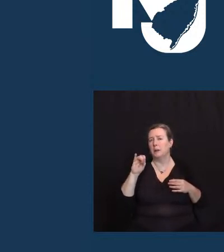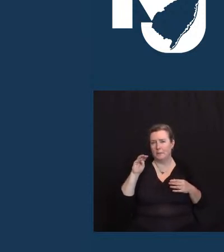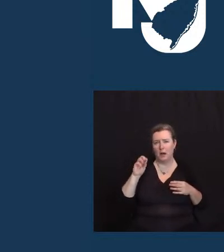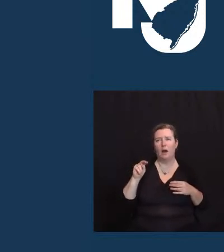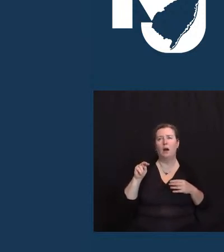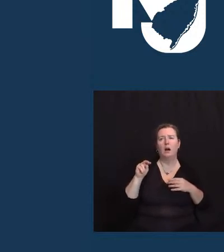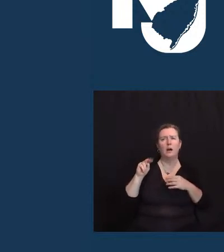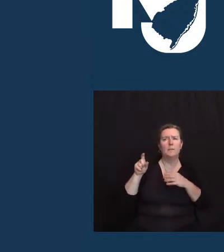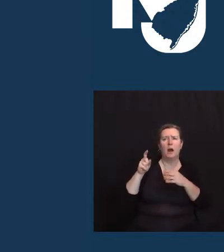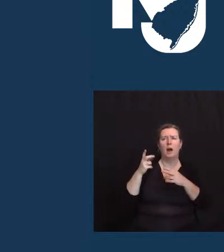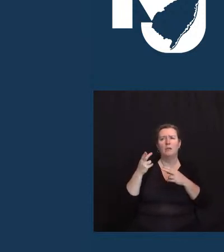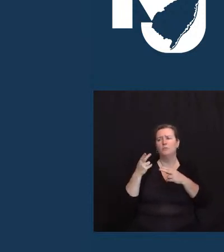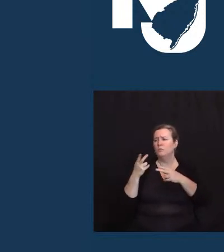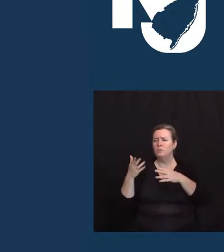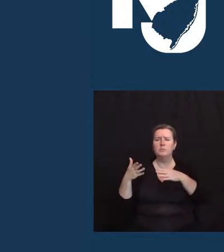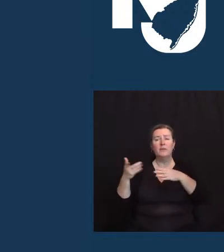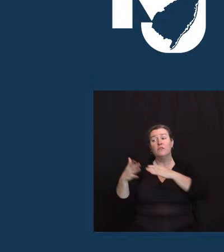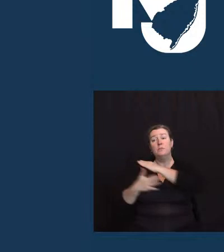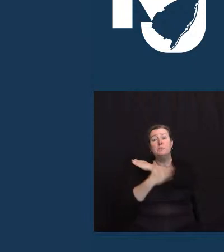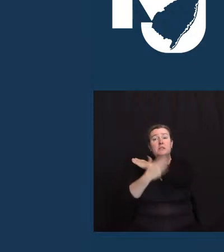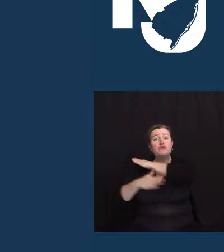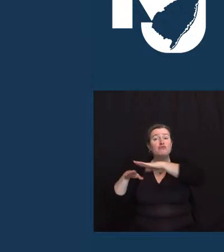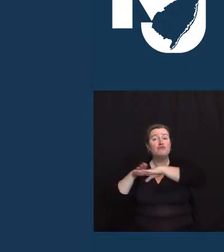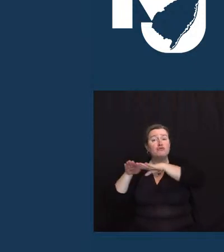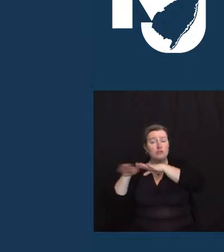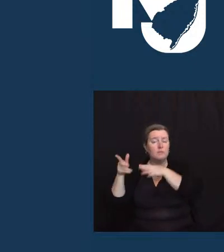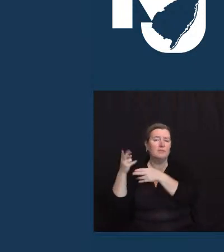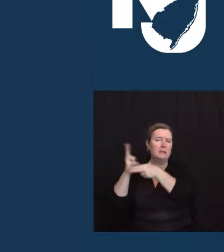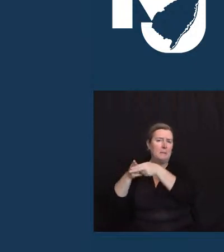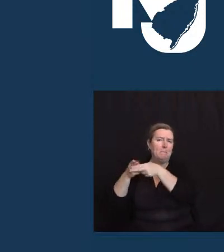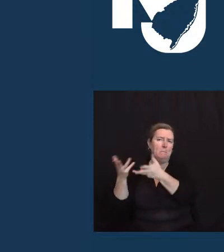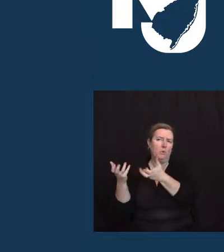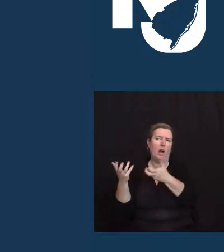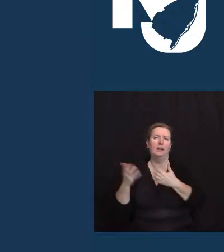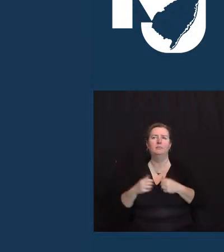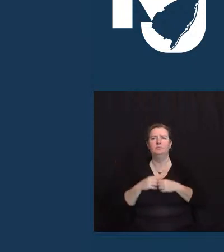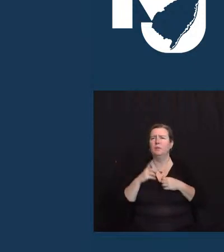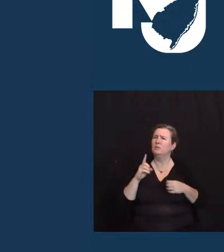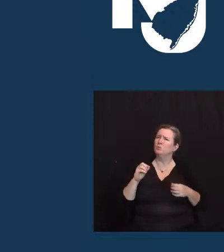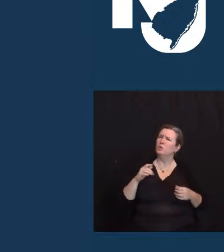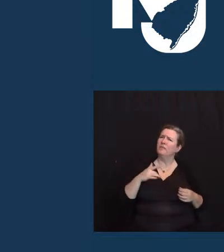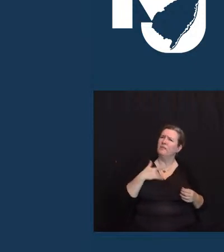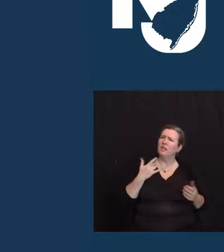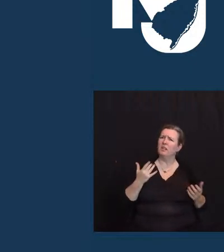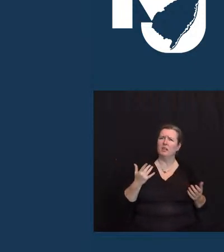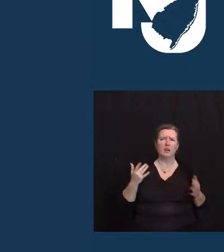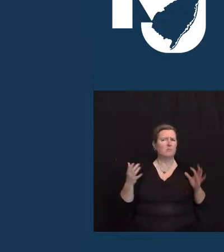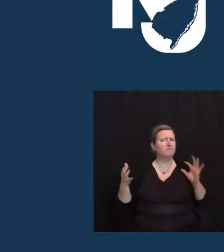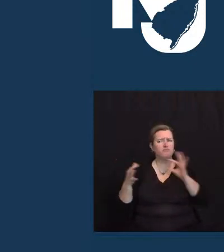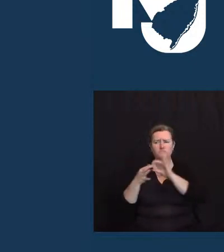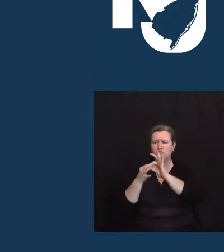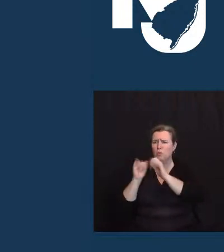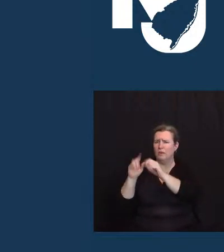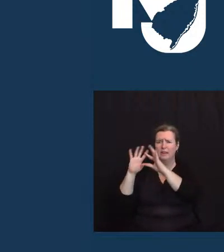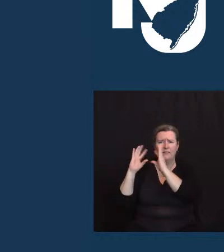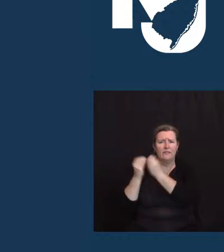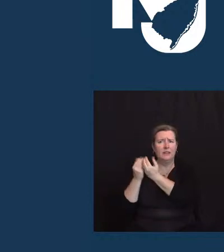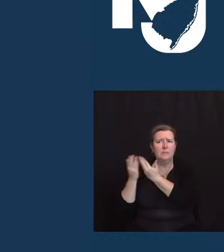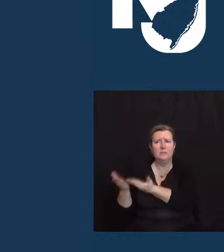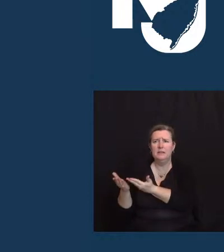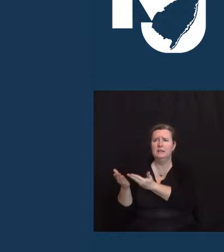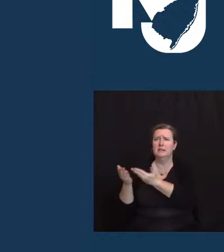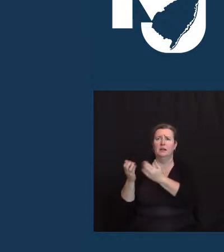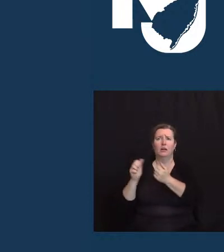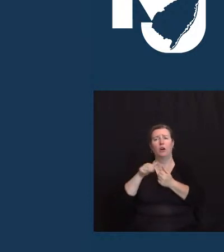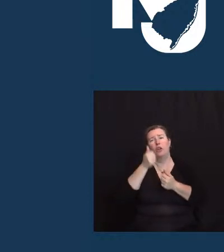very beach as a kid. And I know we joined them and the family especially in so many in the Cape May community and keeping this